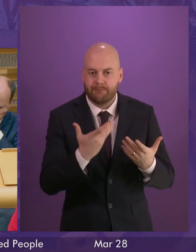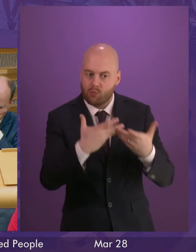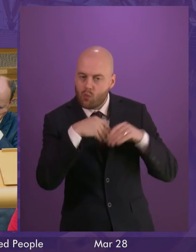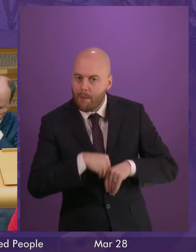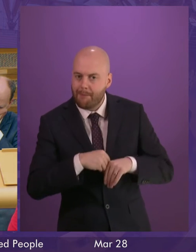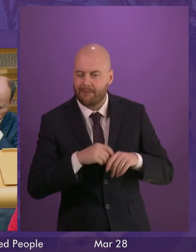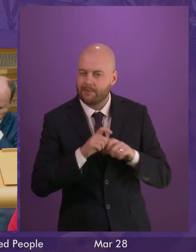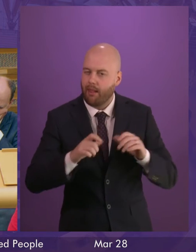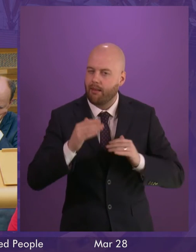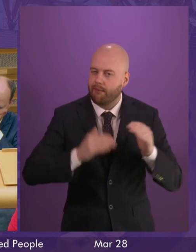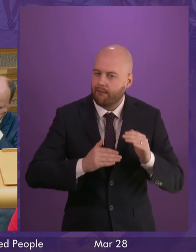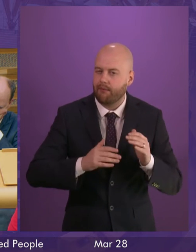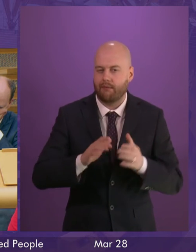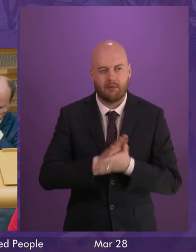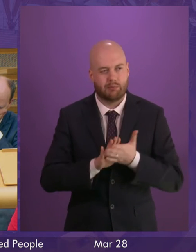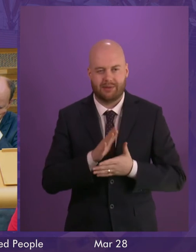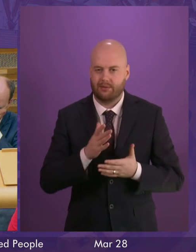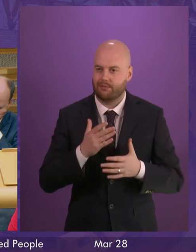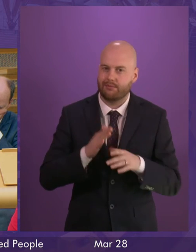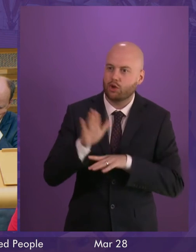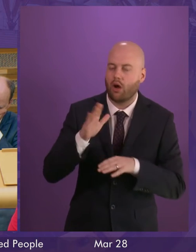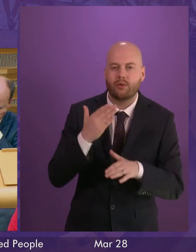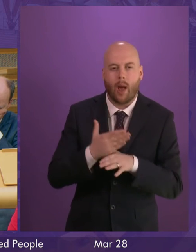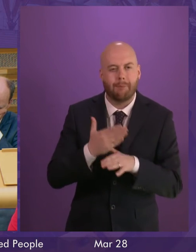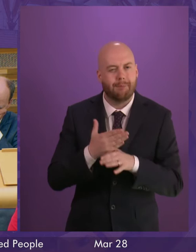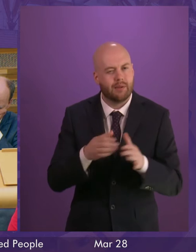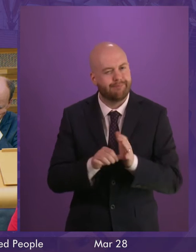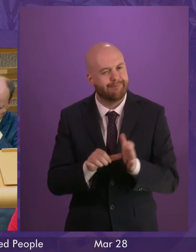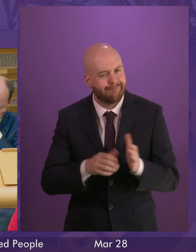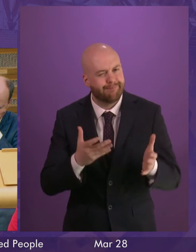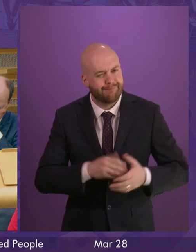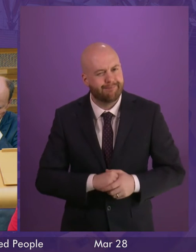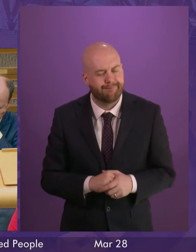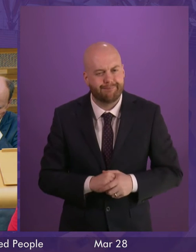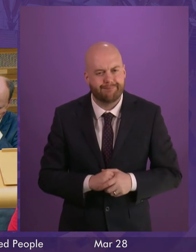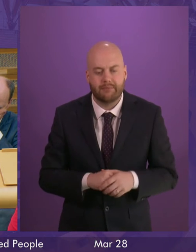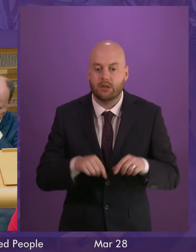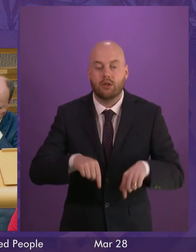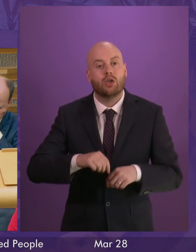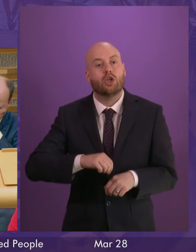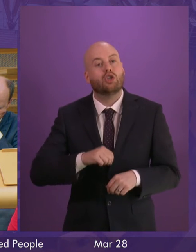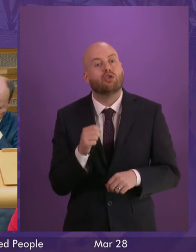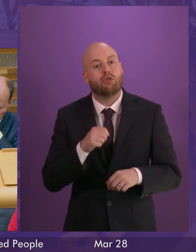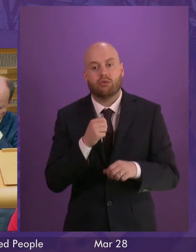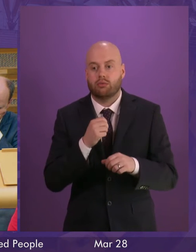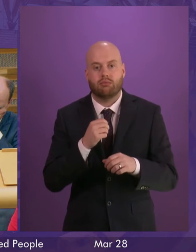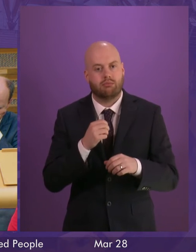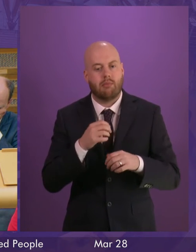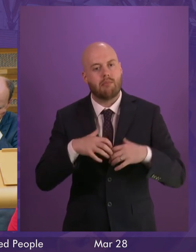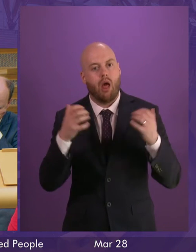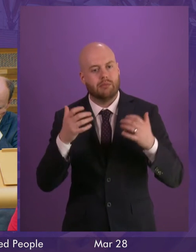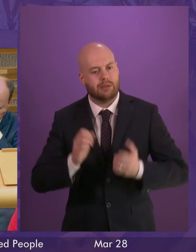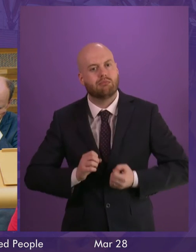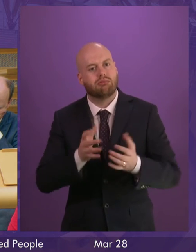The Scottish Conservatives have supported the Scottish Government's delivery plan for disabled people from its launch and we